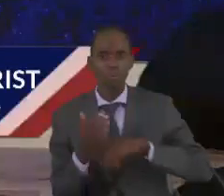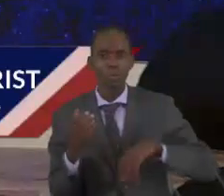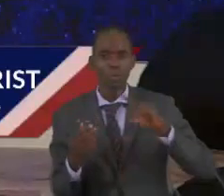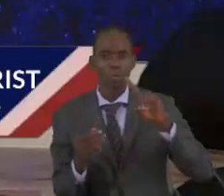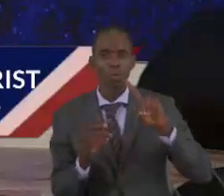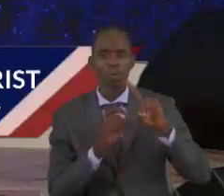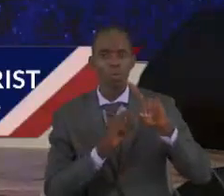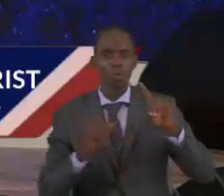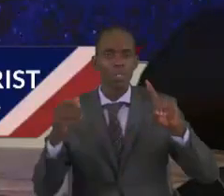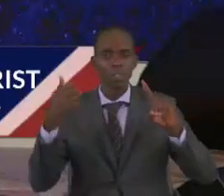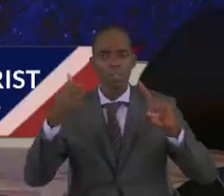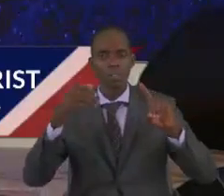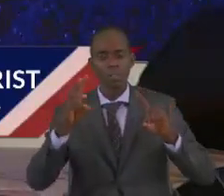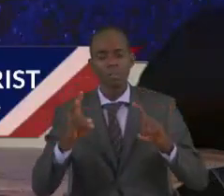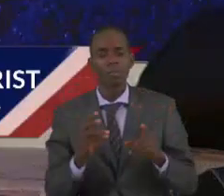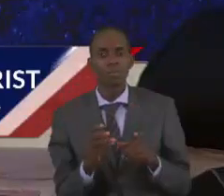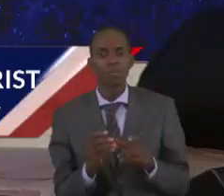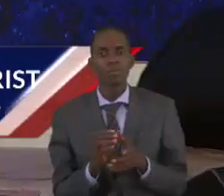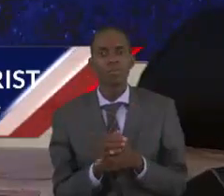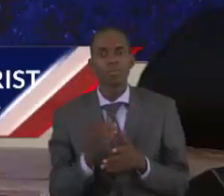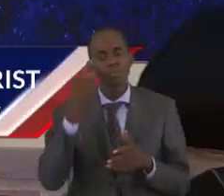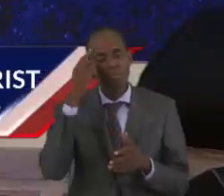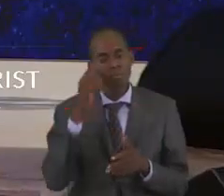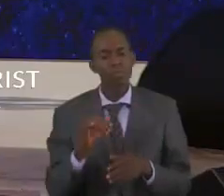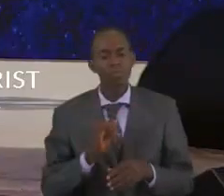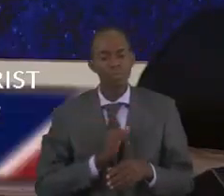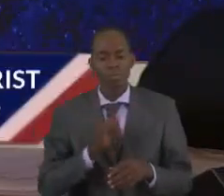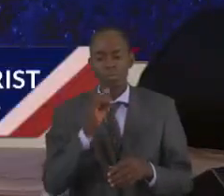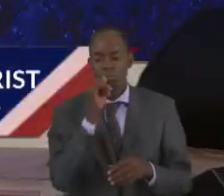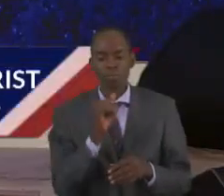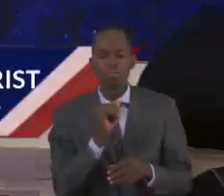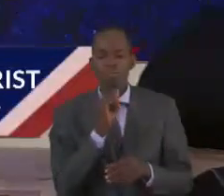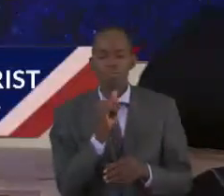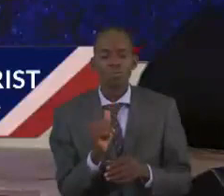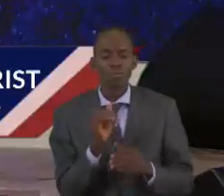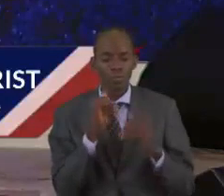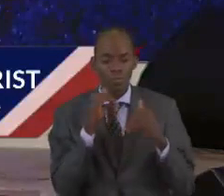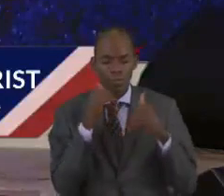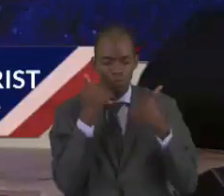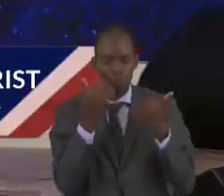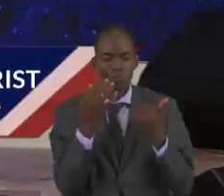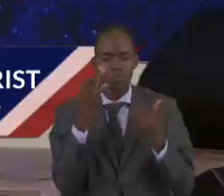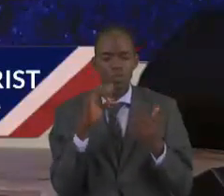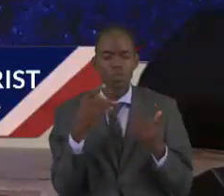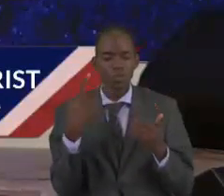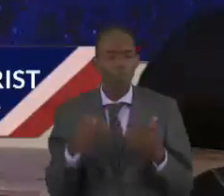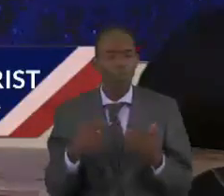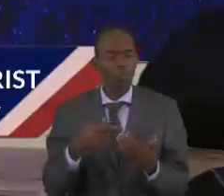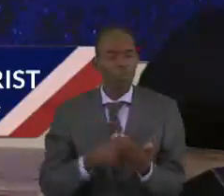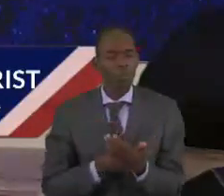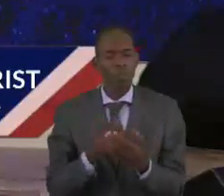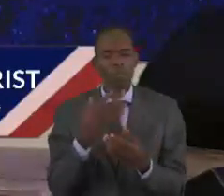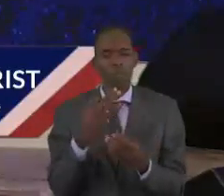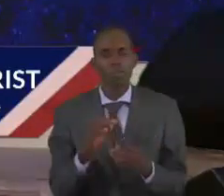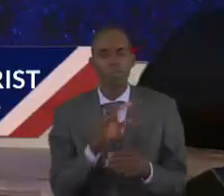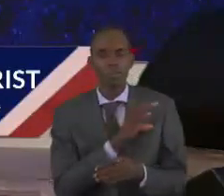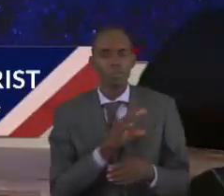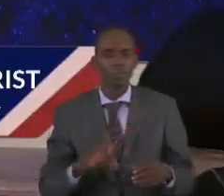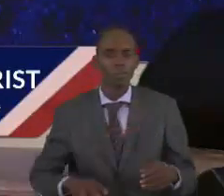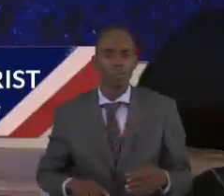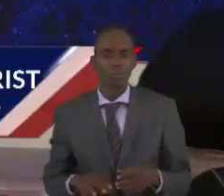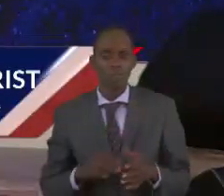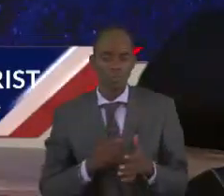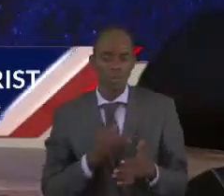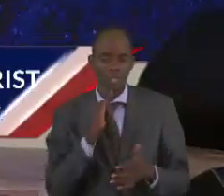1, verse 16, for I am not ashamed of the gospel of Christ. It's